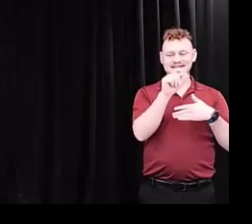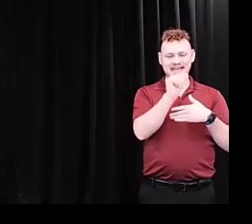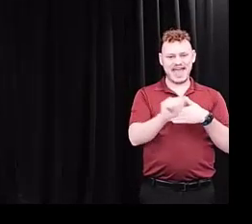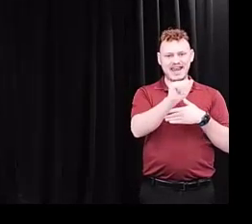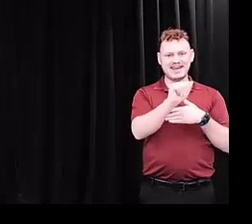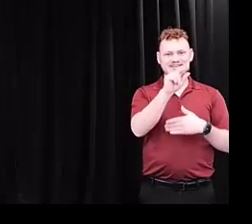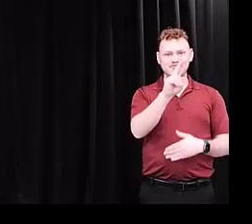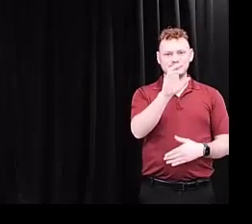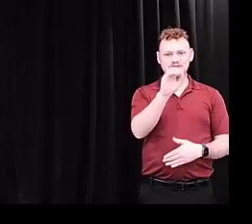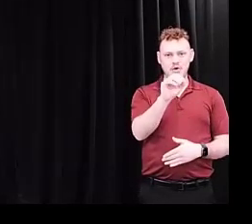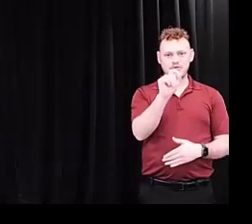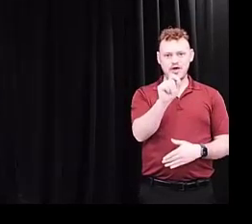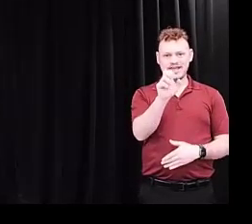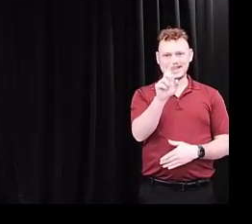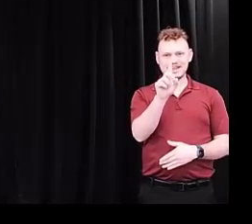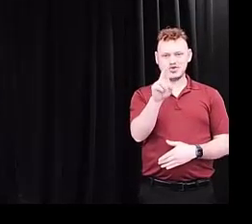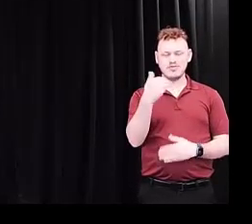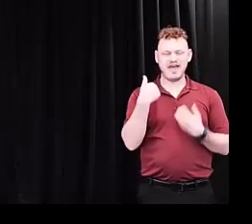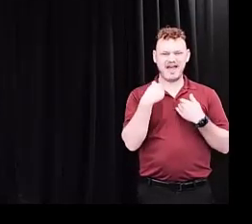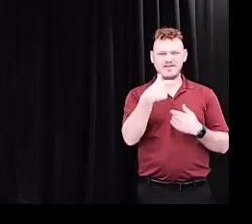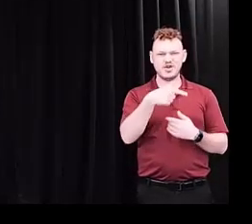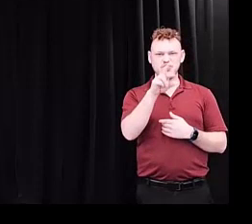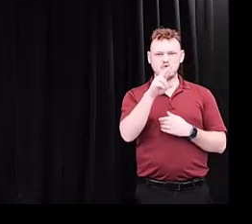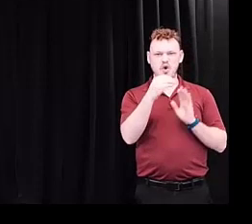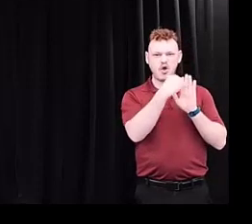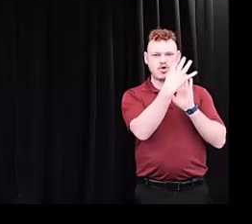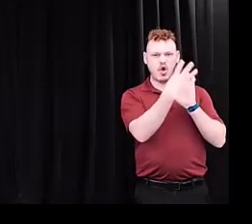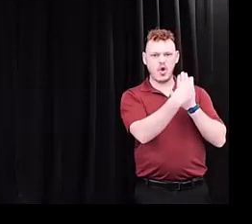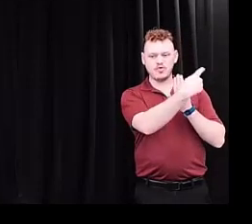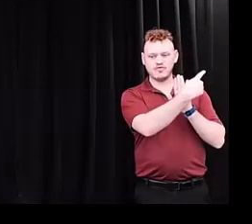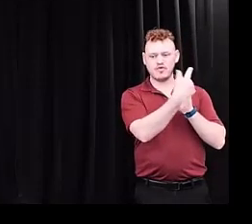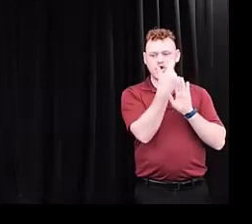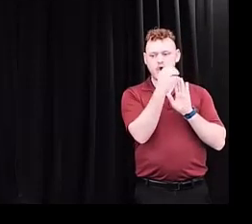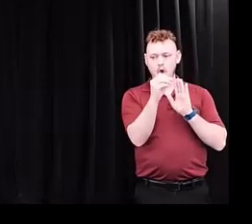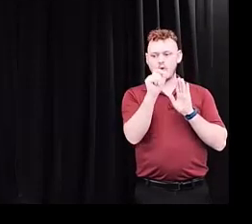accessibility@uco.edu. I've got a QR code for